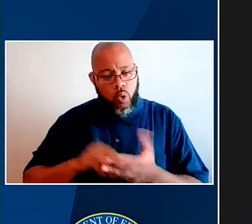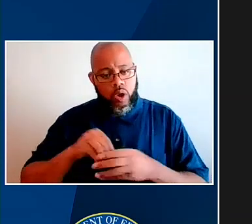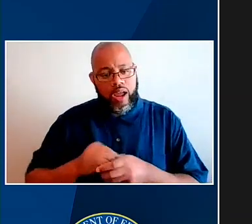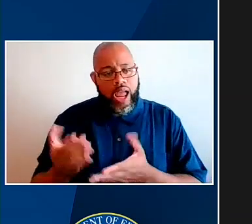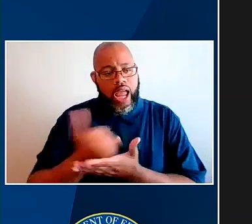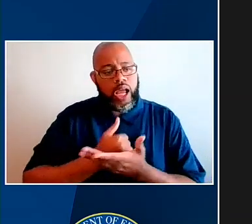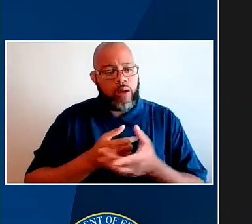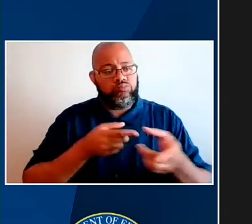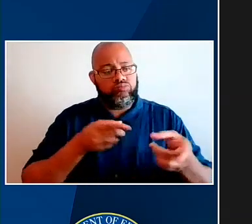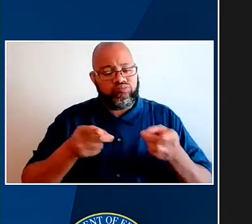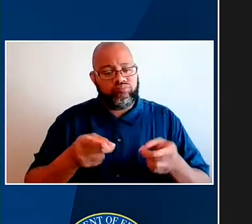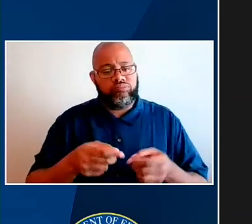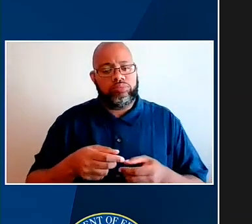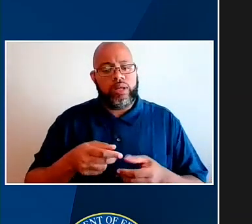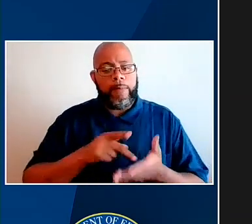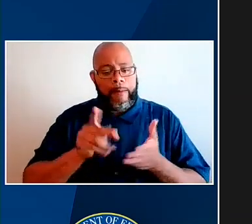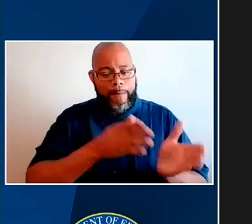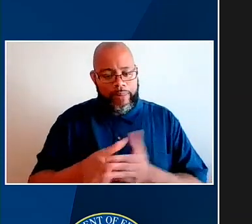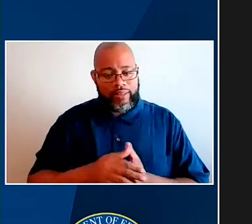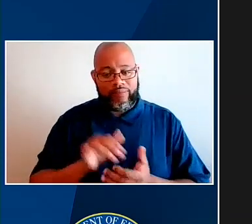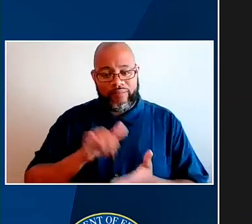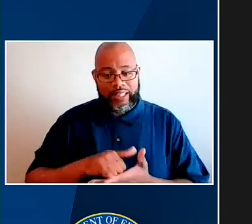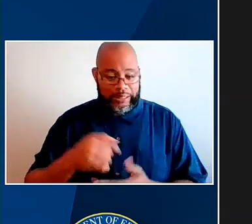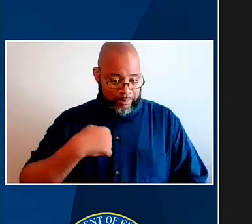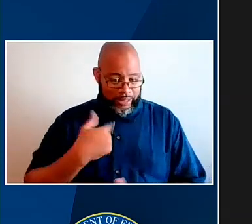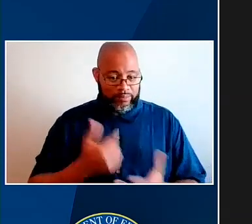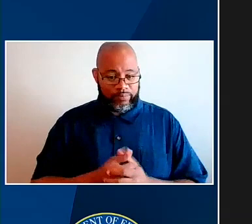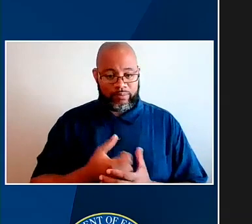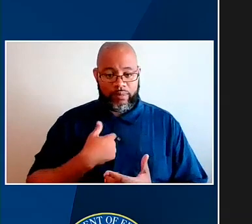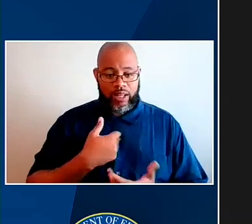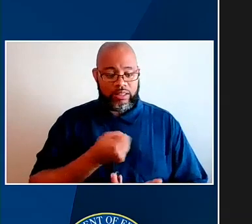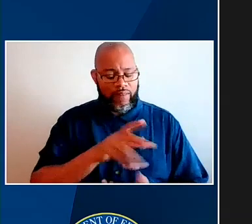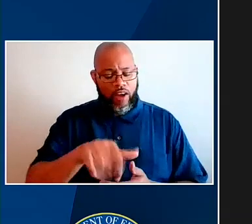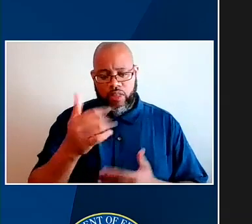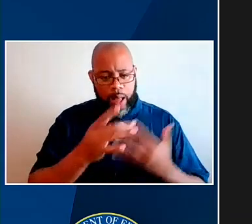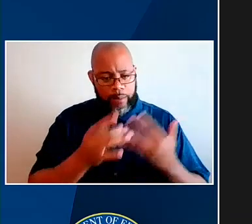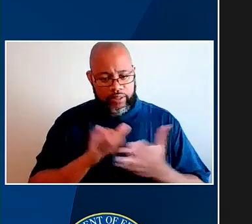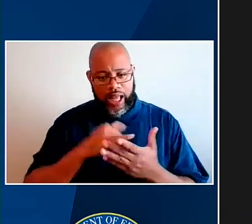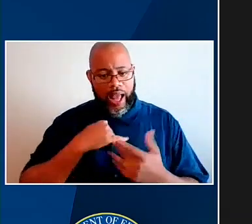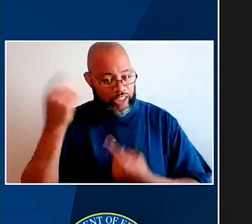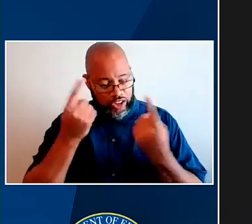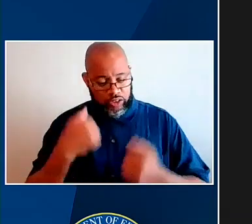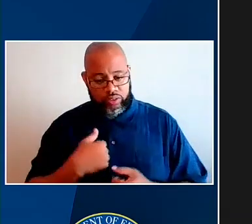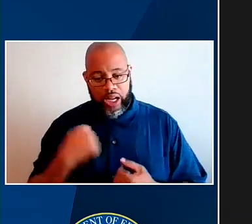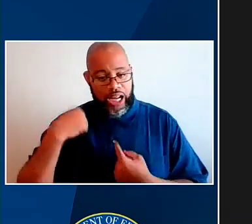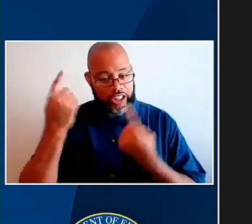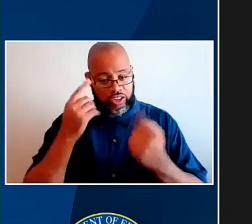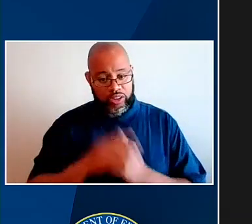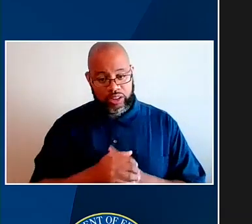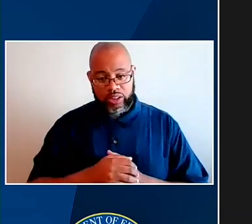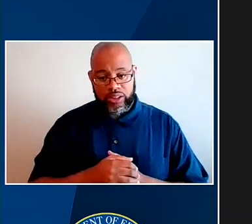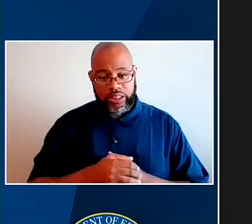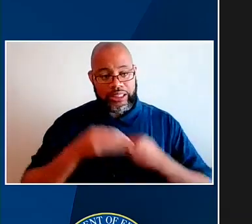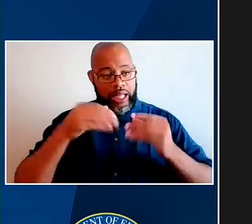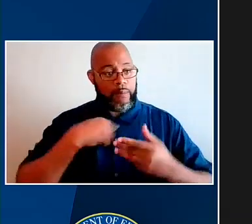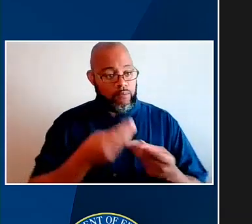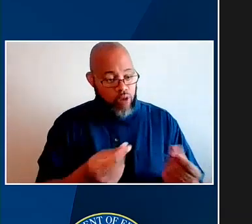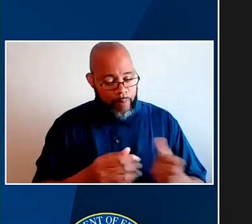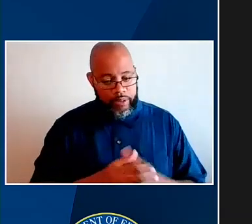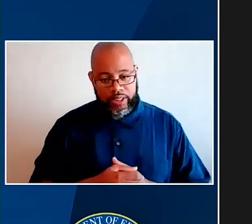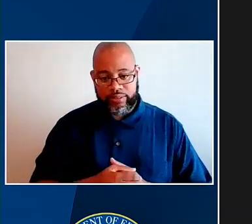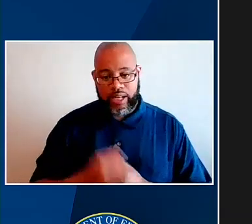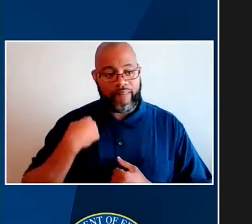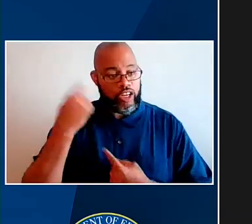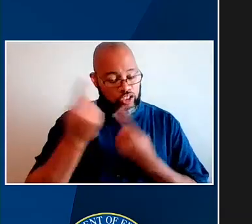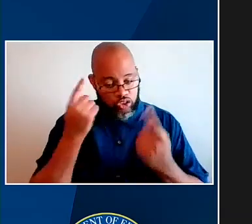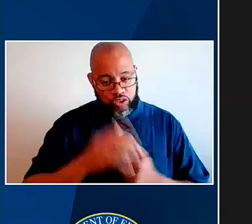income-driven repayment plans, and that's me. Several other options that I've considered. I've considered selling my property. I've